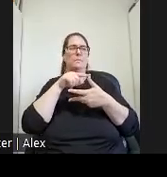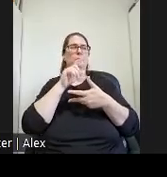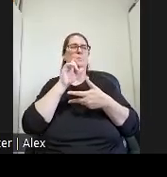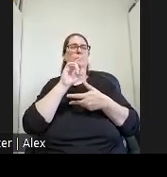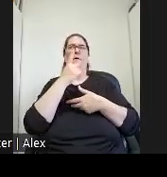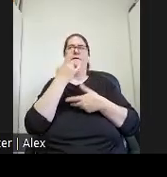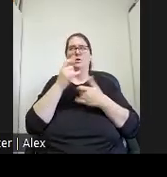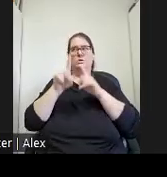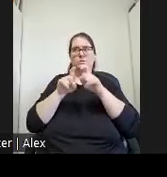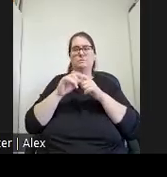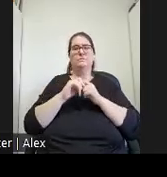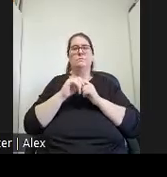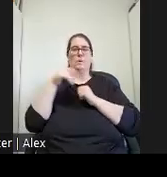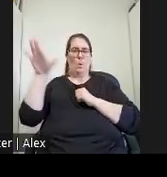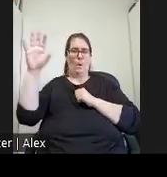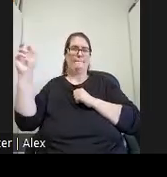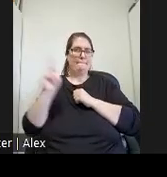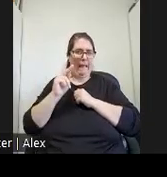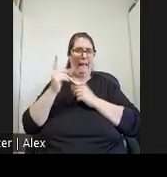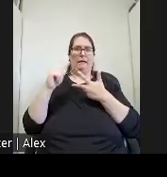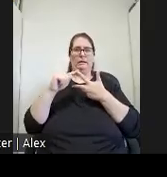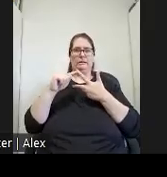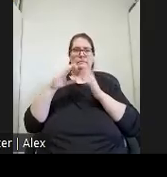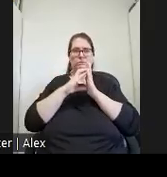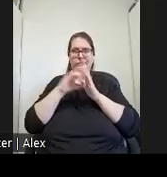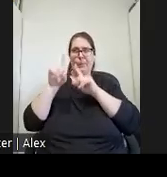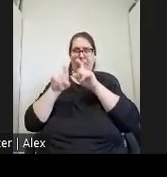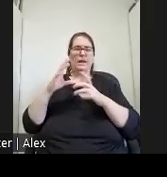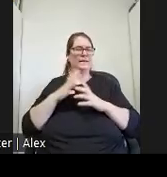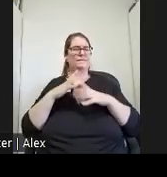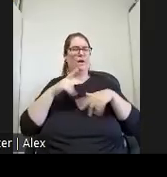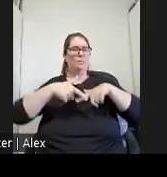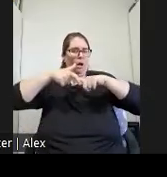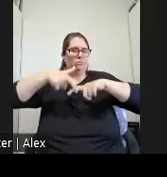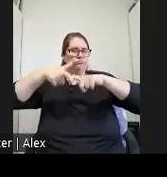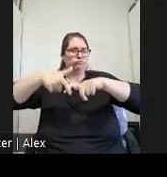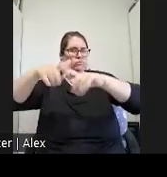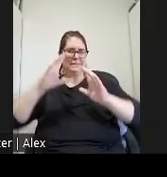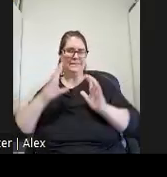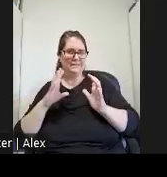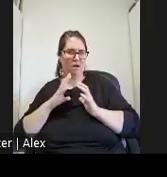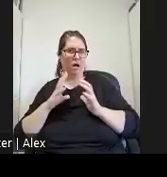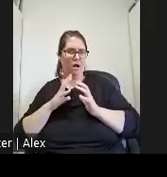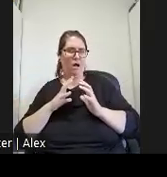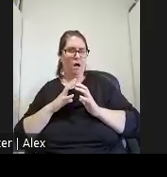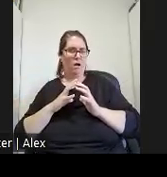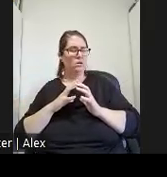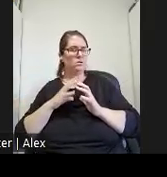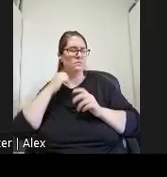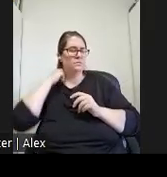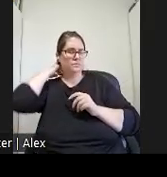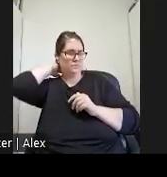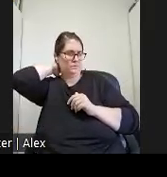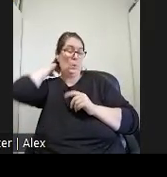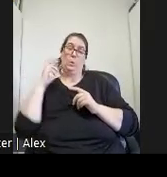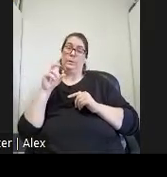multiple sittings, all of that is okay, and we have tested it for that reason.